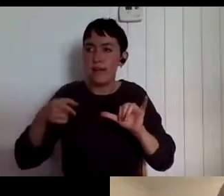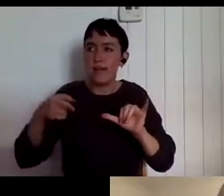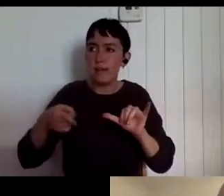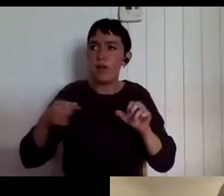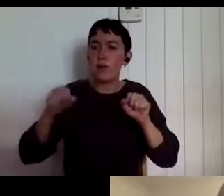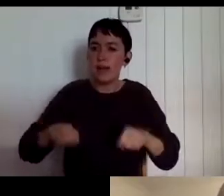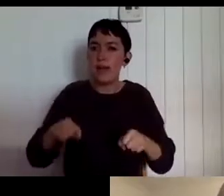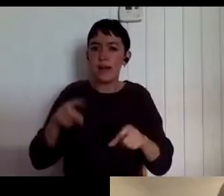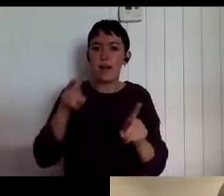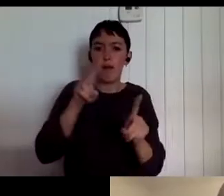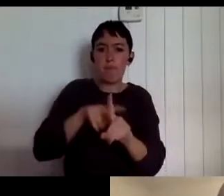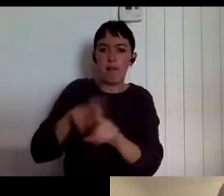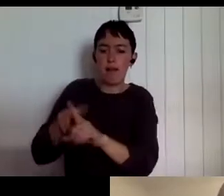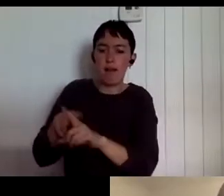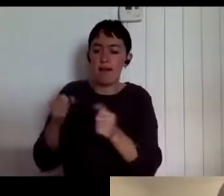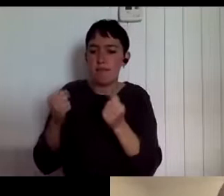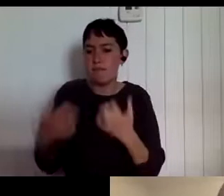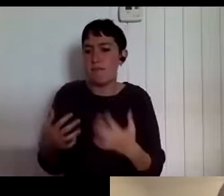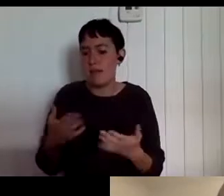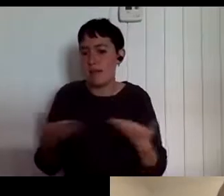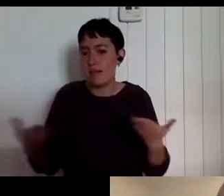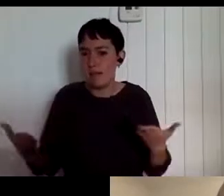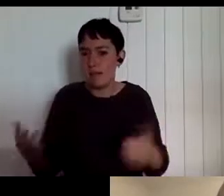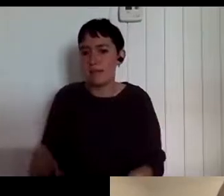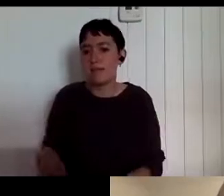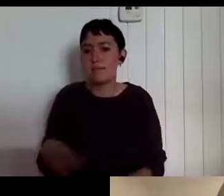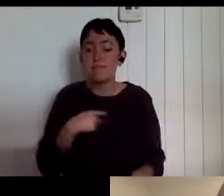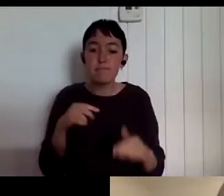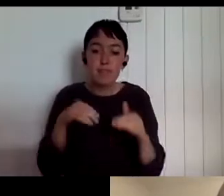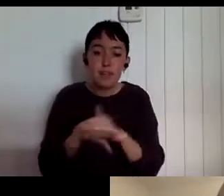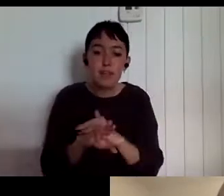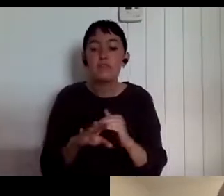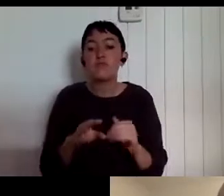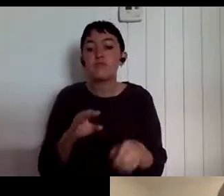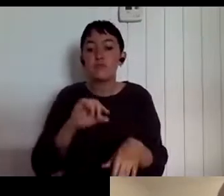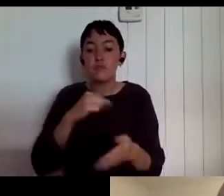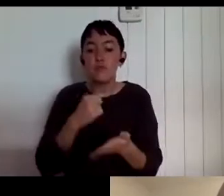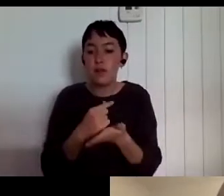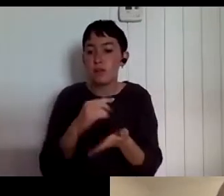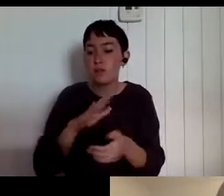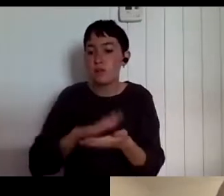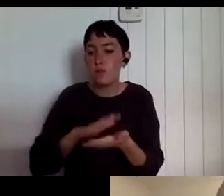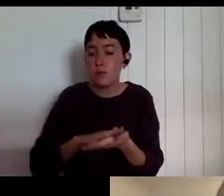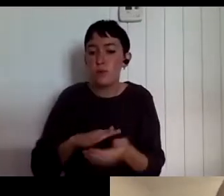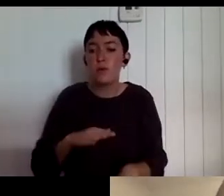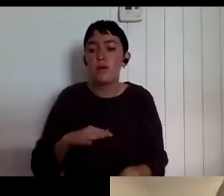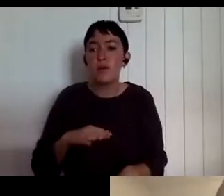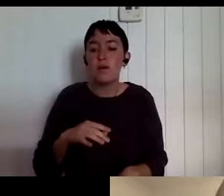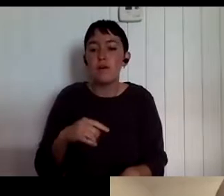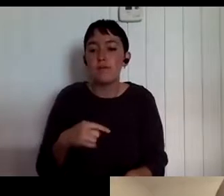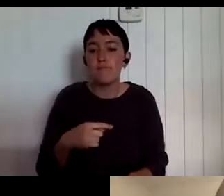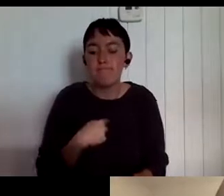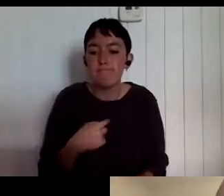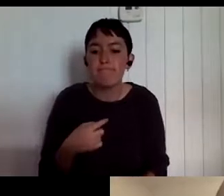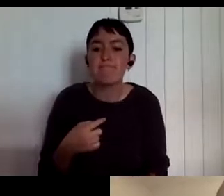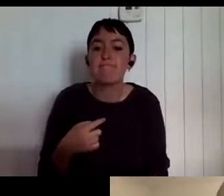I wasn't sure coming into grad school that I wanted to do, for example, energy consumption or energy storage or something like that. And it really kind of, in my